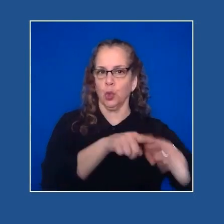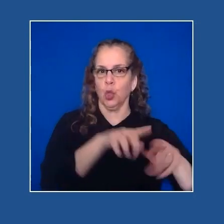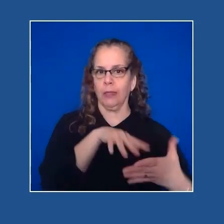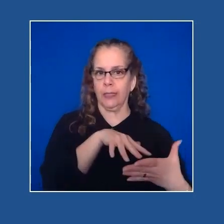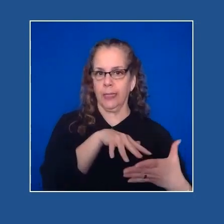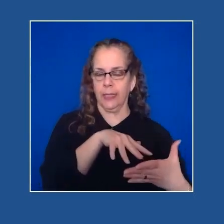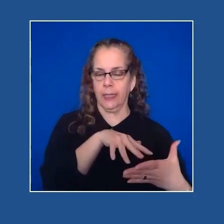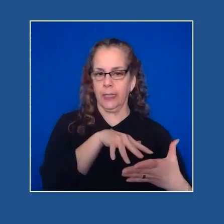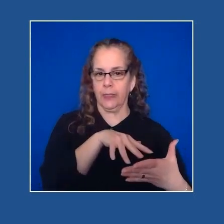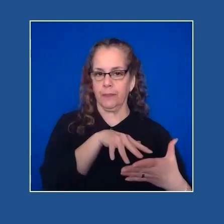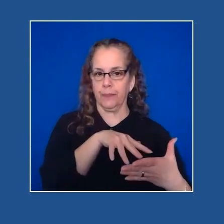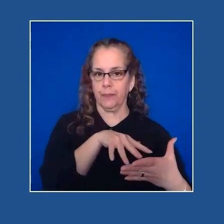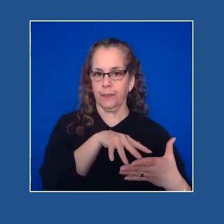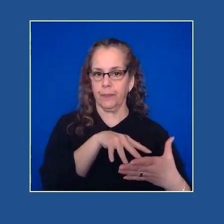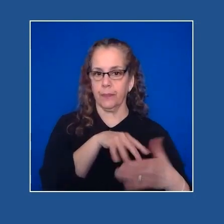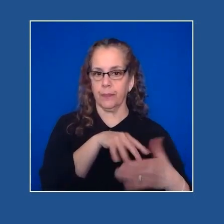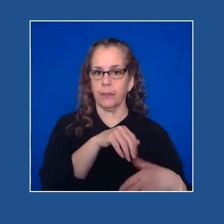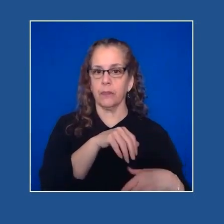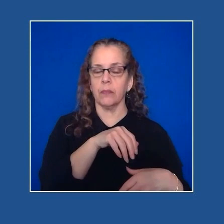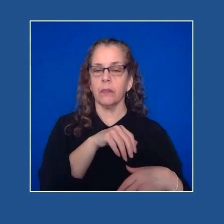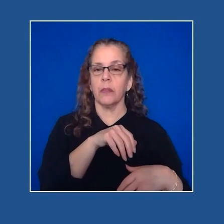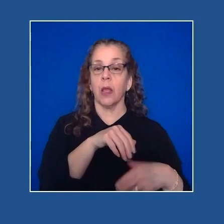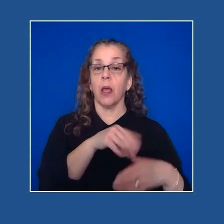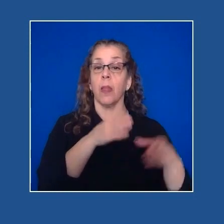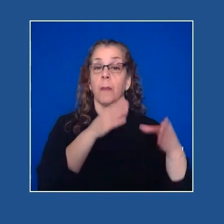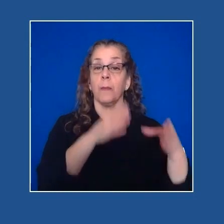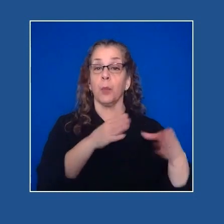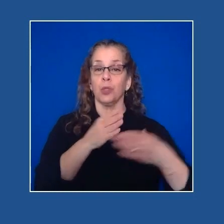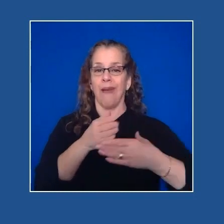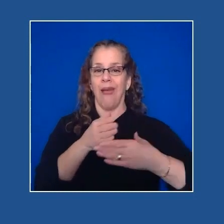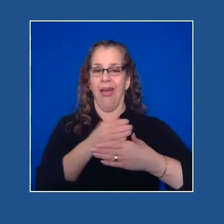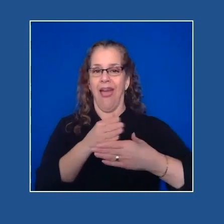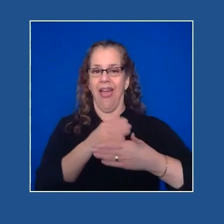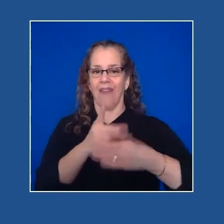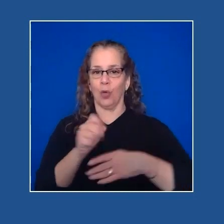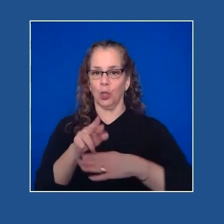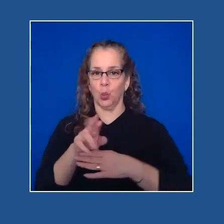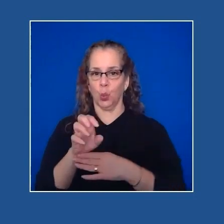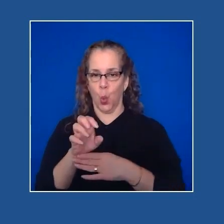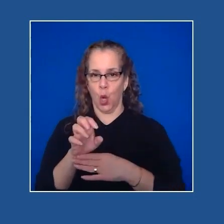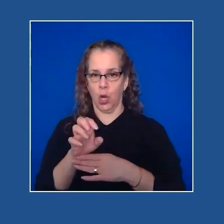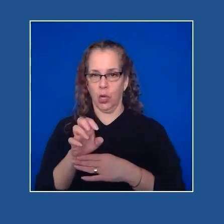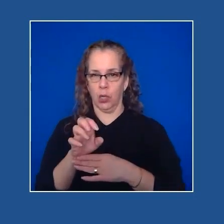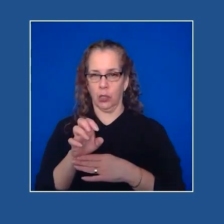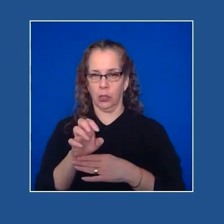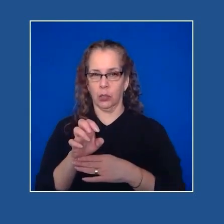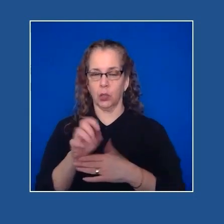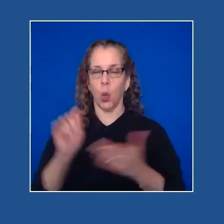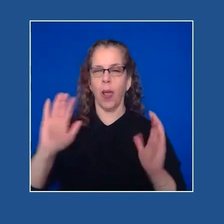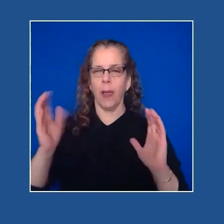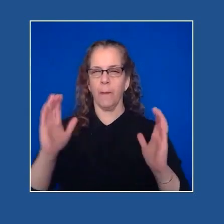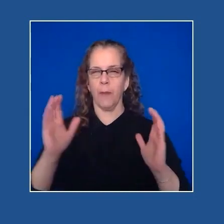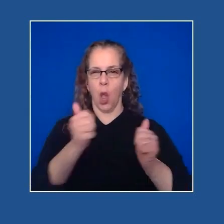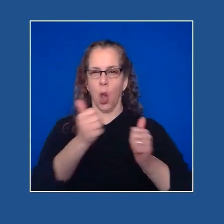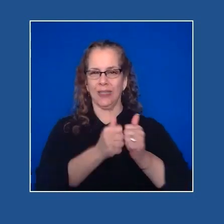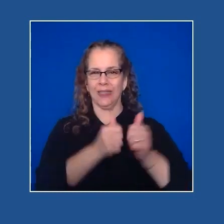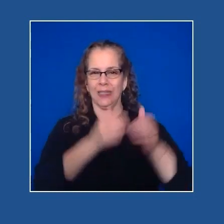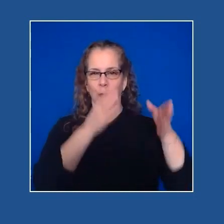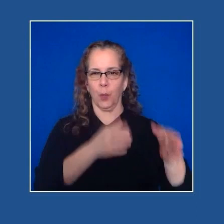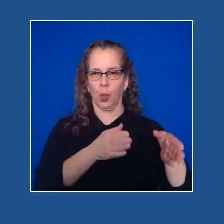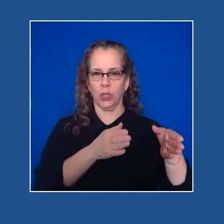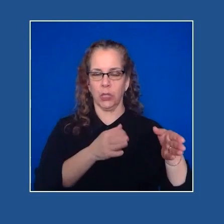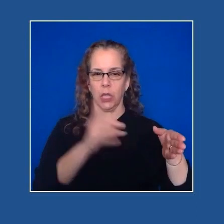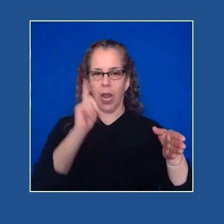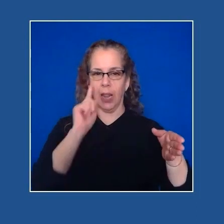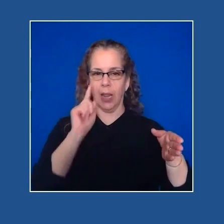person questions compare each person's average score on the outcome. So it compares like each person's like a little bit bigger